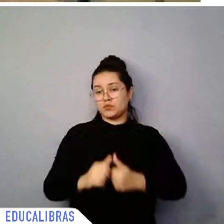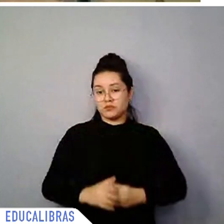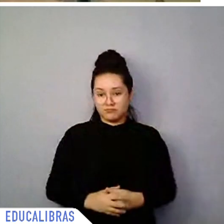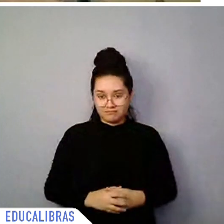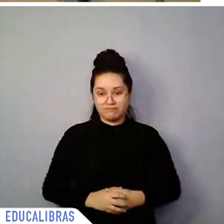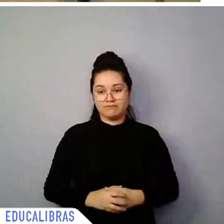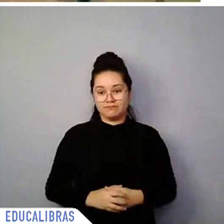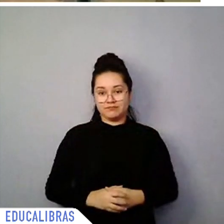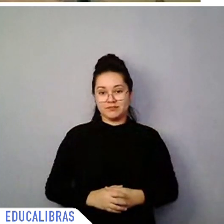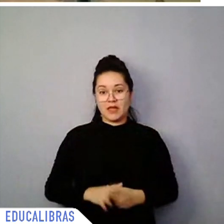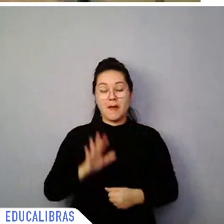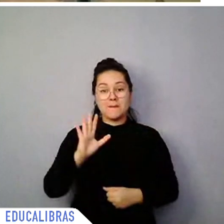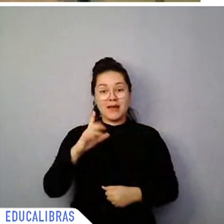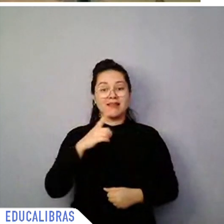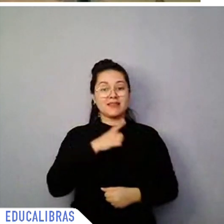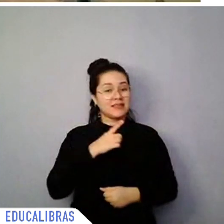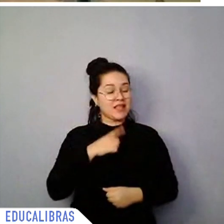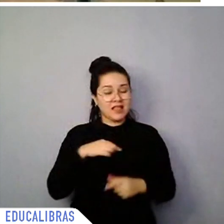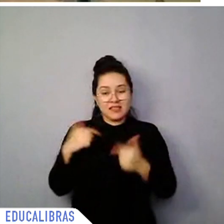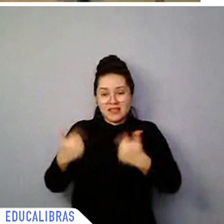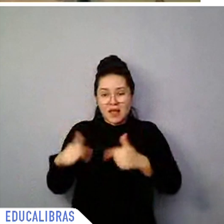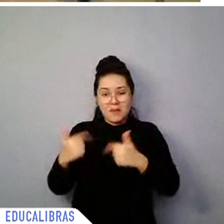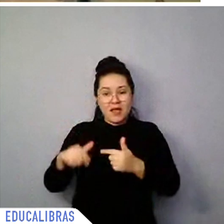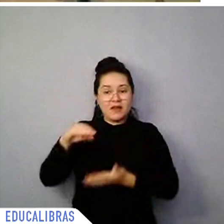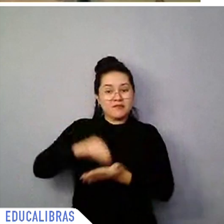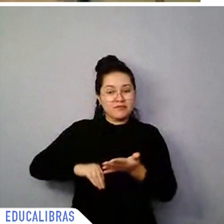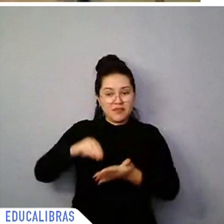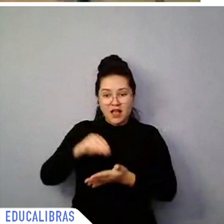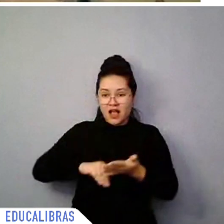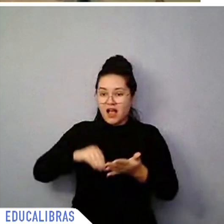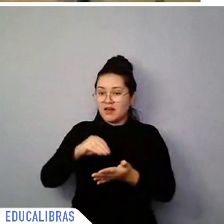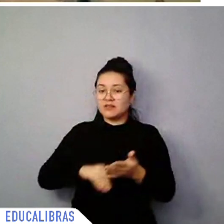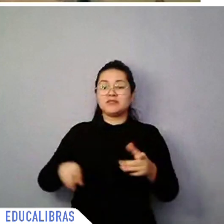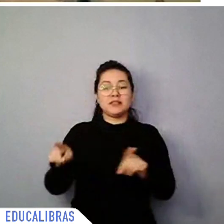share the responsibility for social